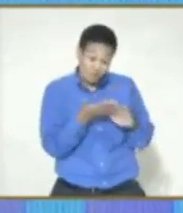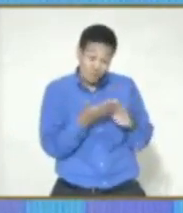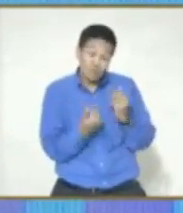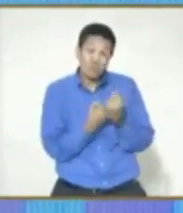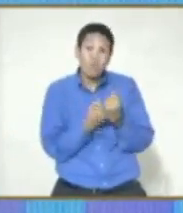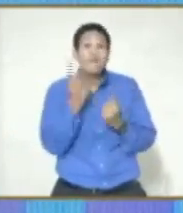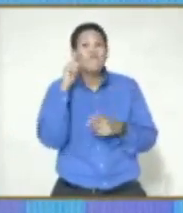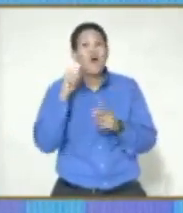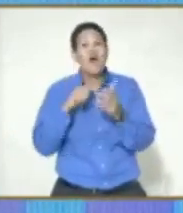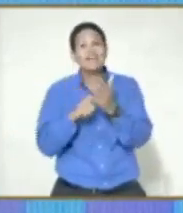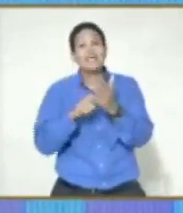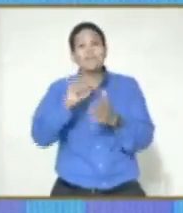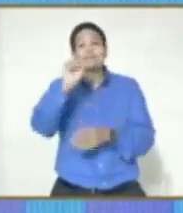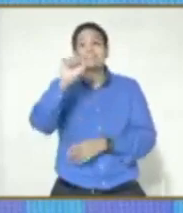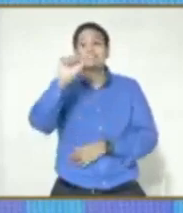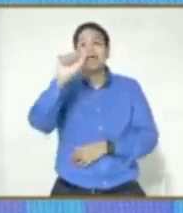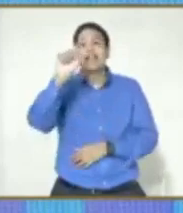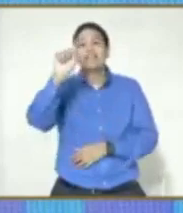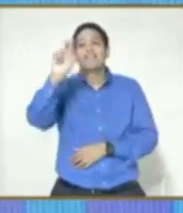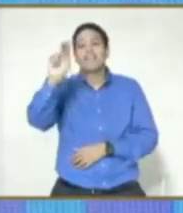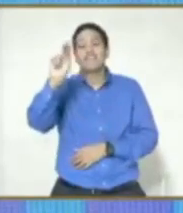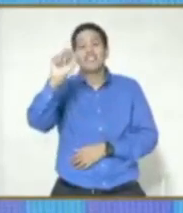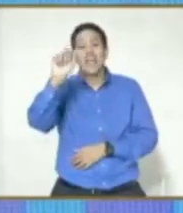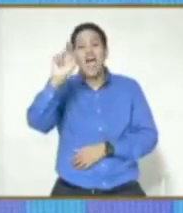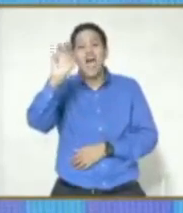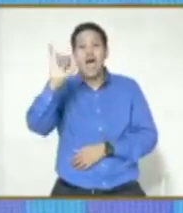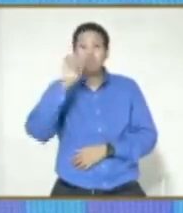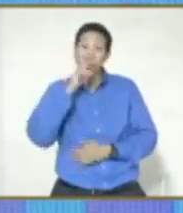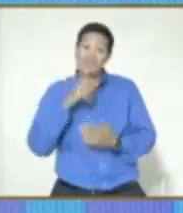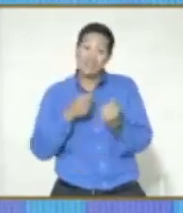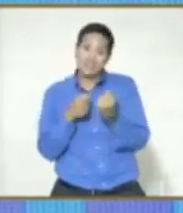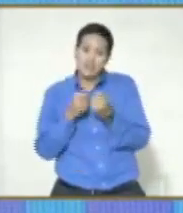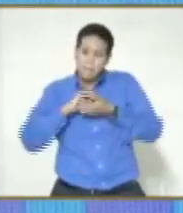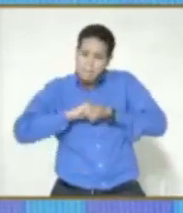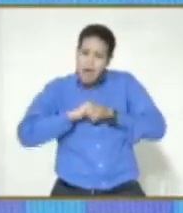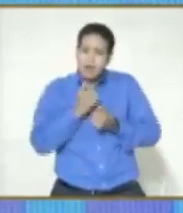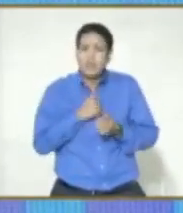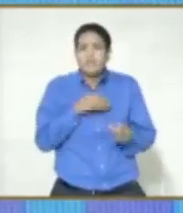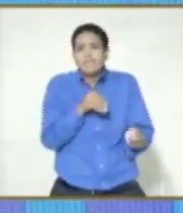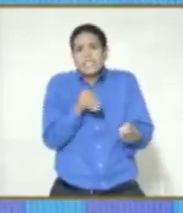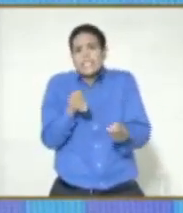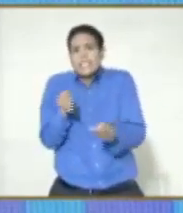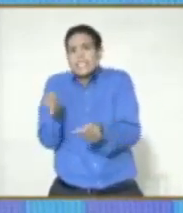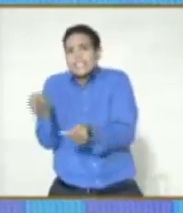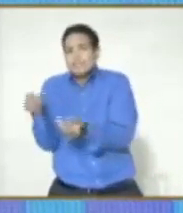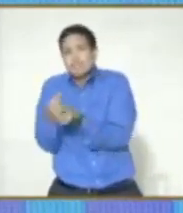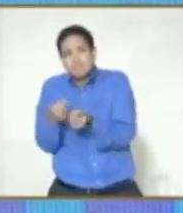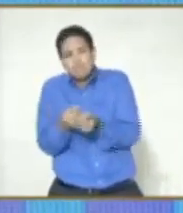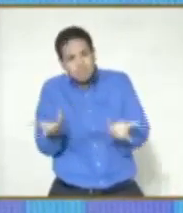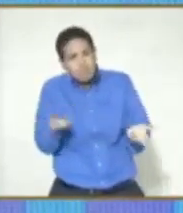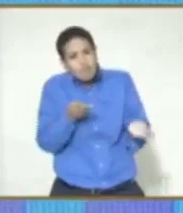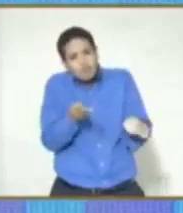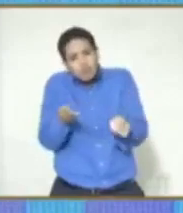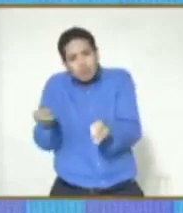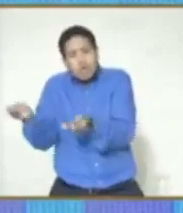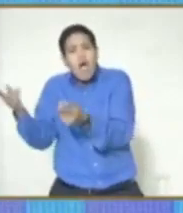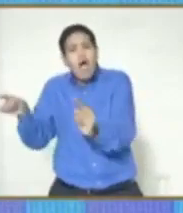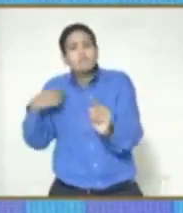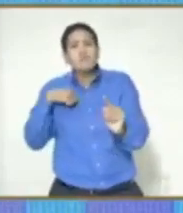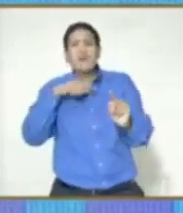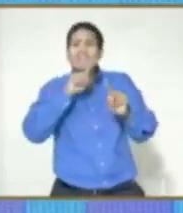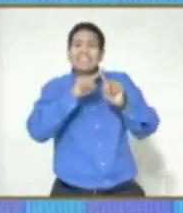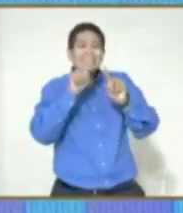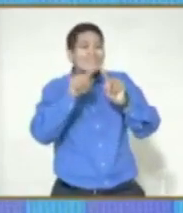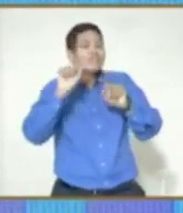the Salvation Army is partnering with us in the feeding program. So we have various